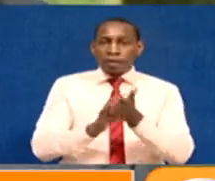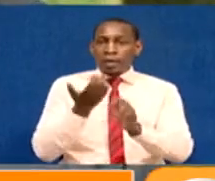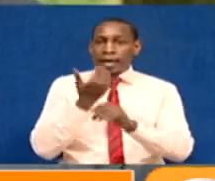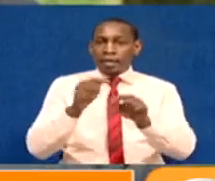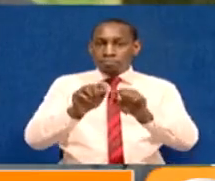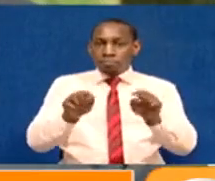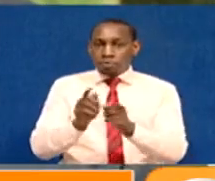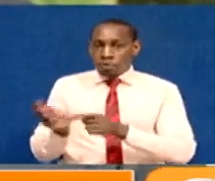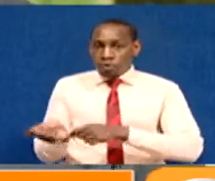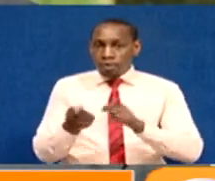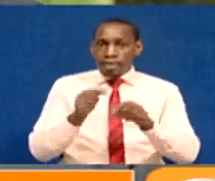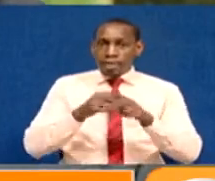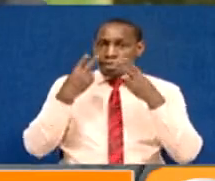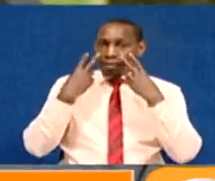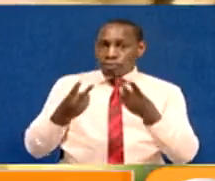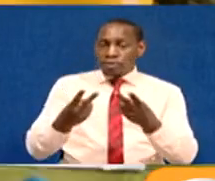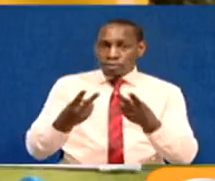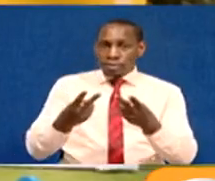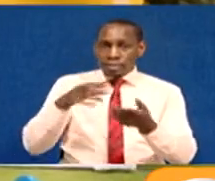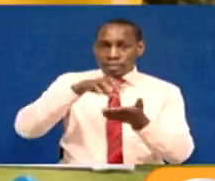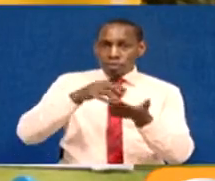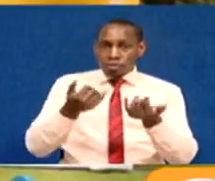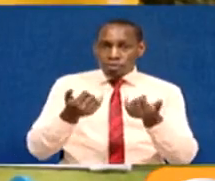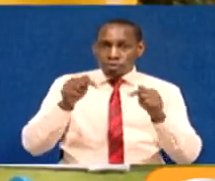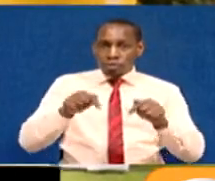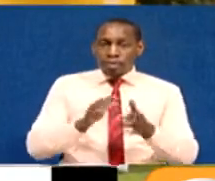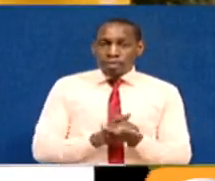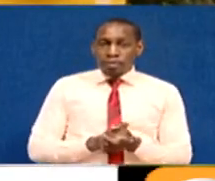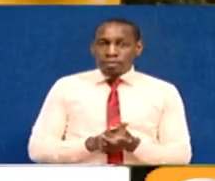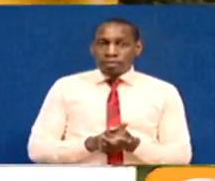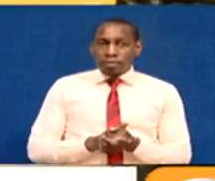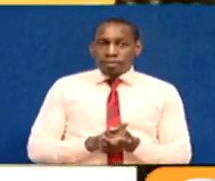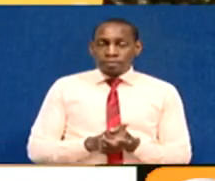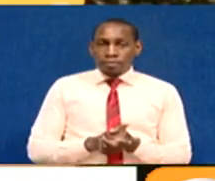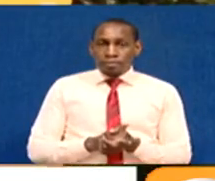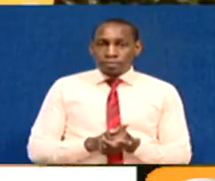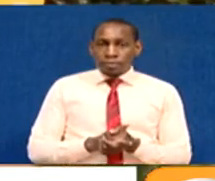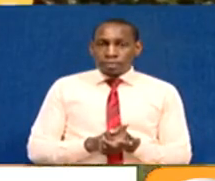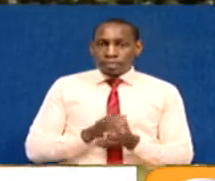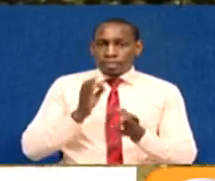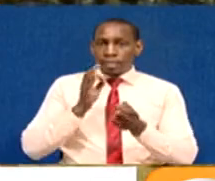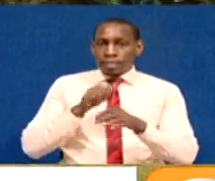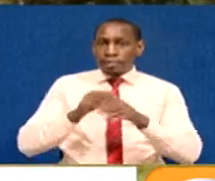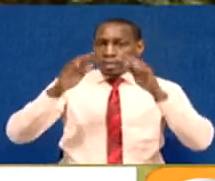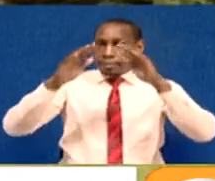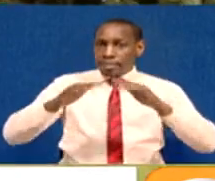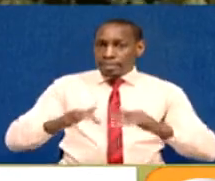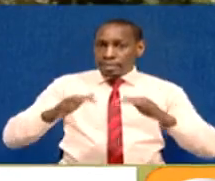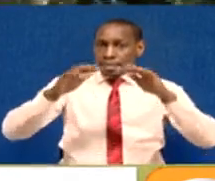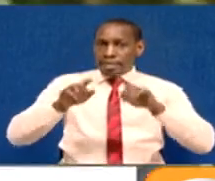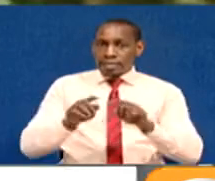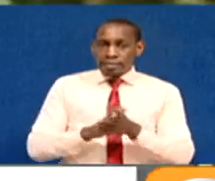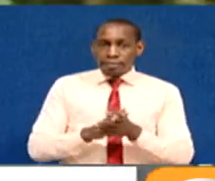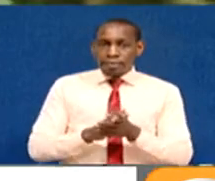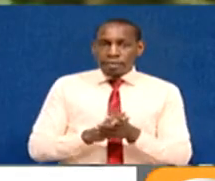hole. And when you look at the conditions today, the course is a bit calm. If it remains calm like